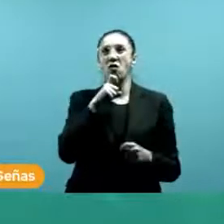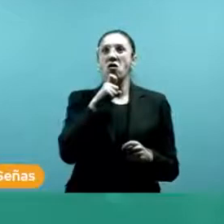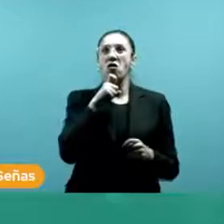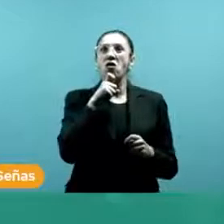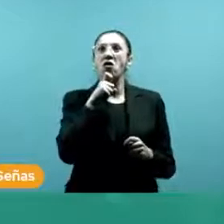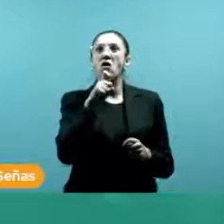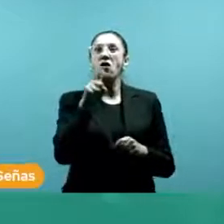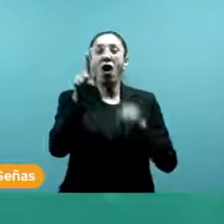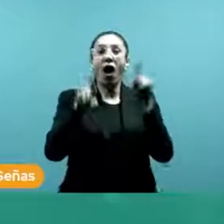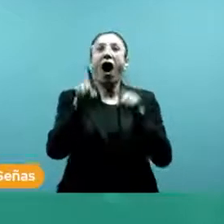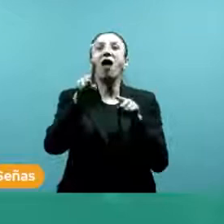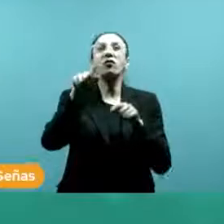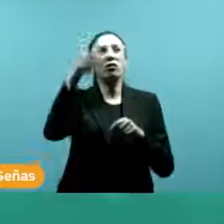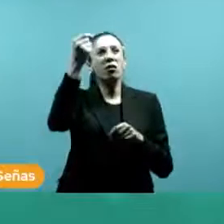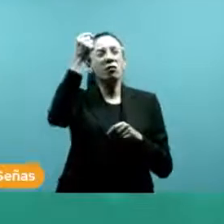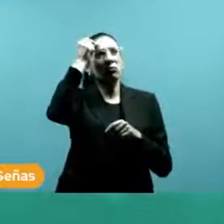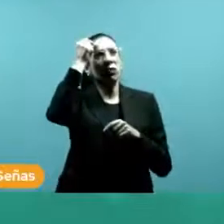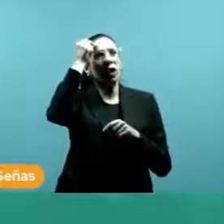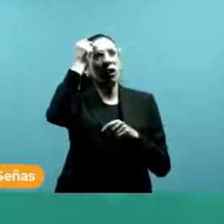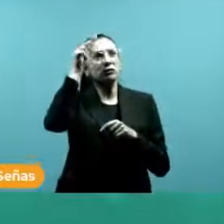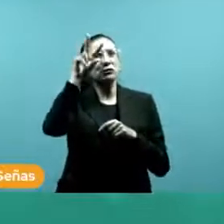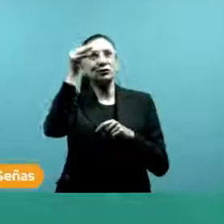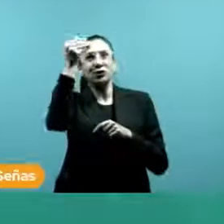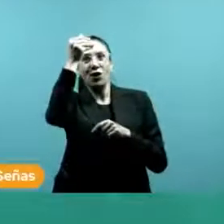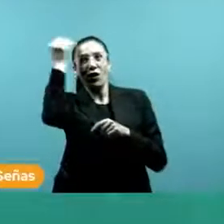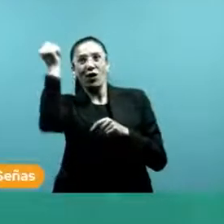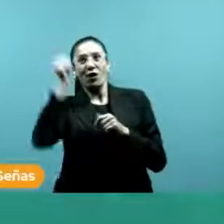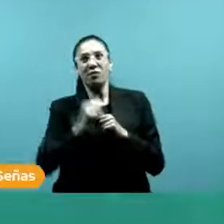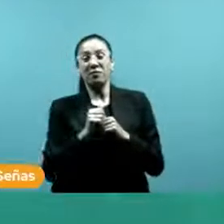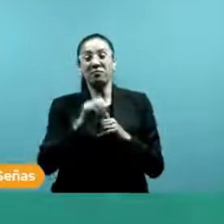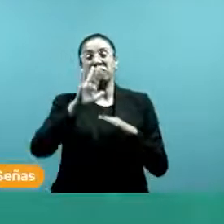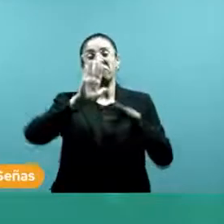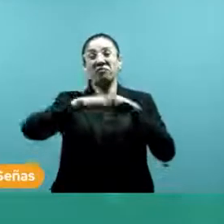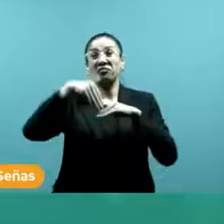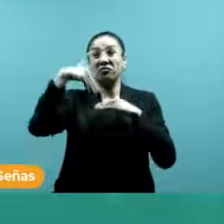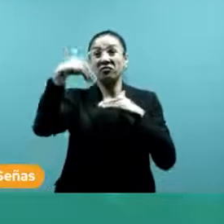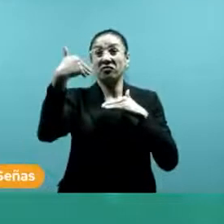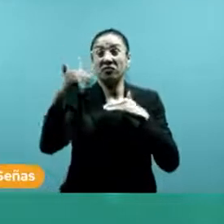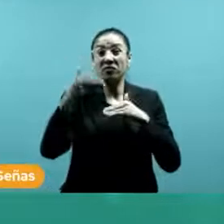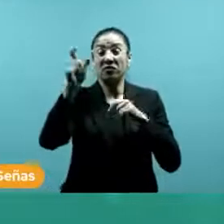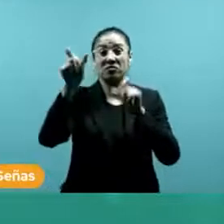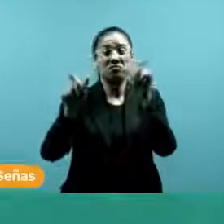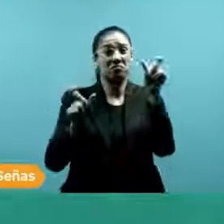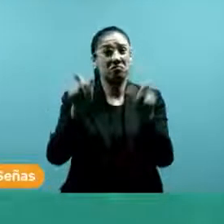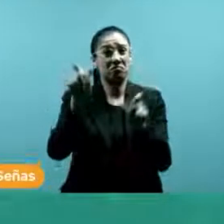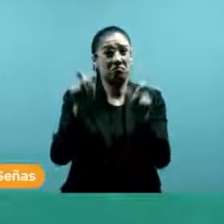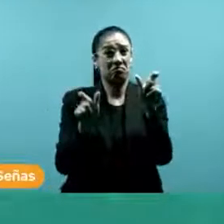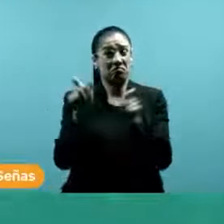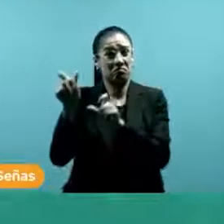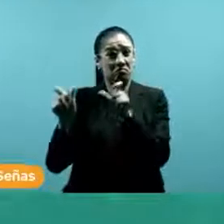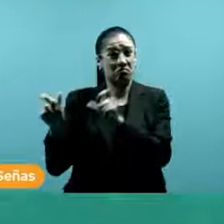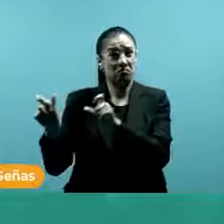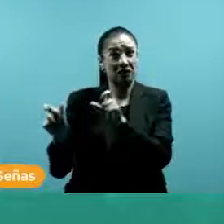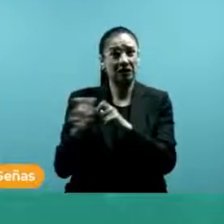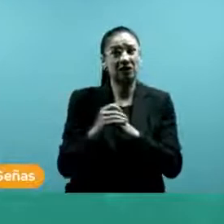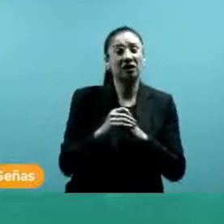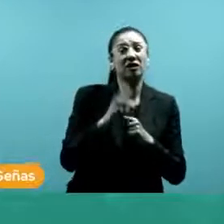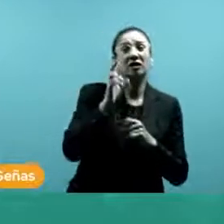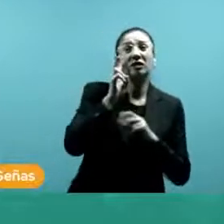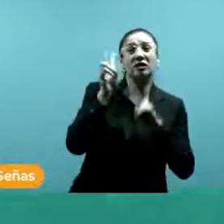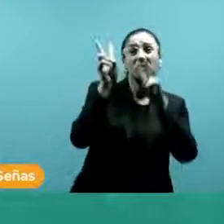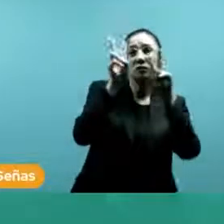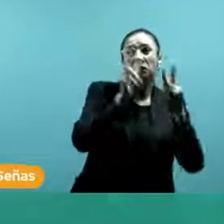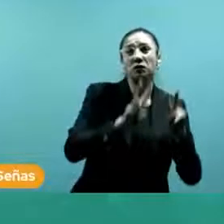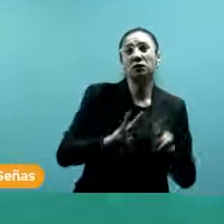importante tenerlo en cuenta. And later, people who went adelante, through this educational system follow the Nazi Party, and majority